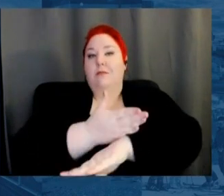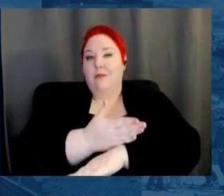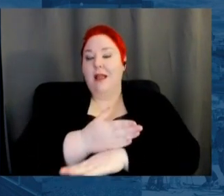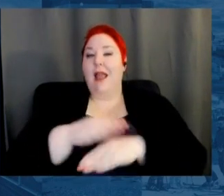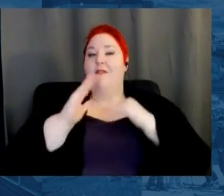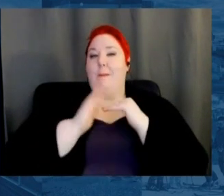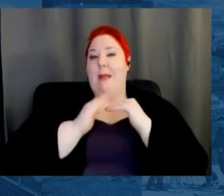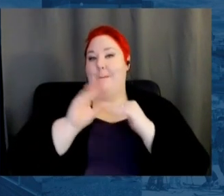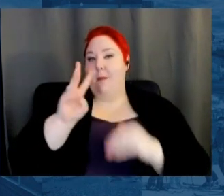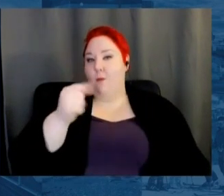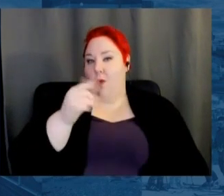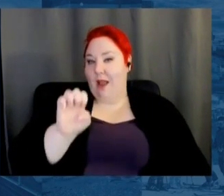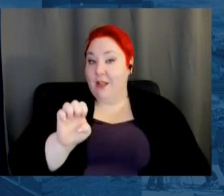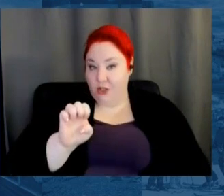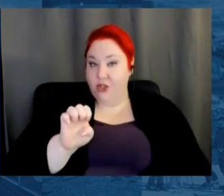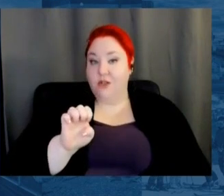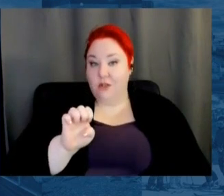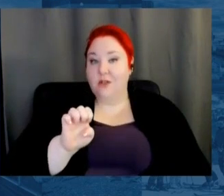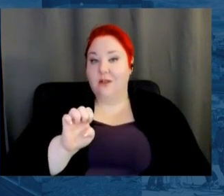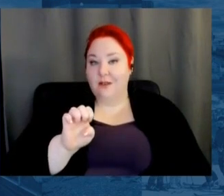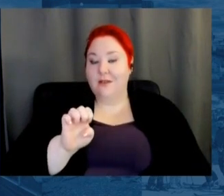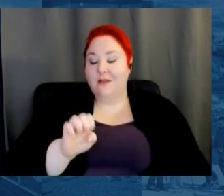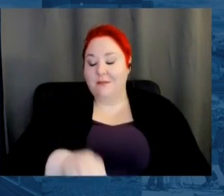to add